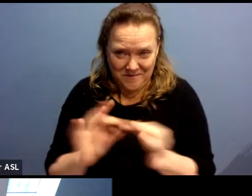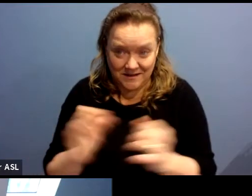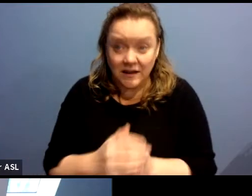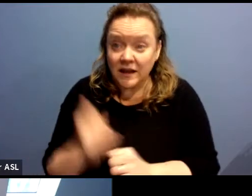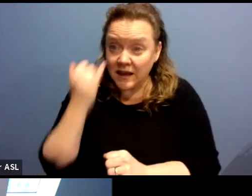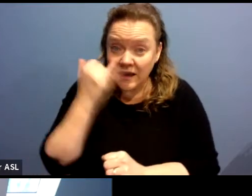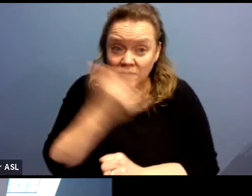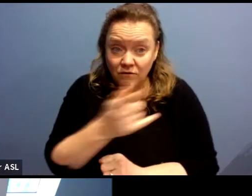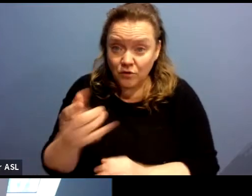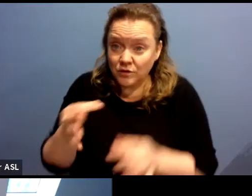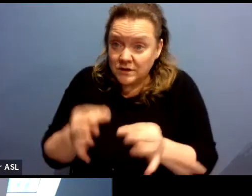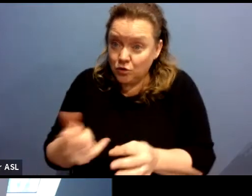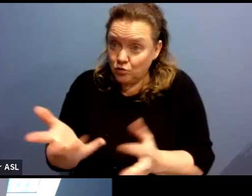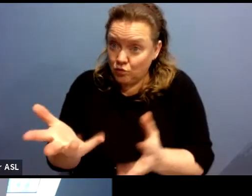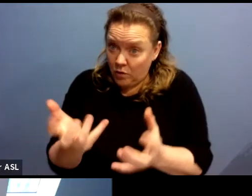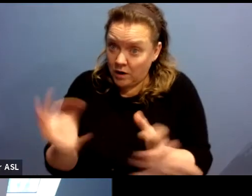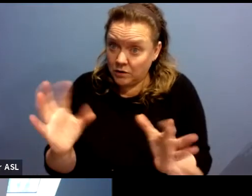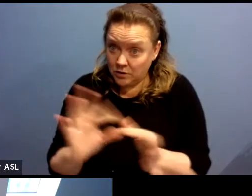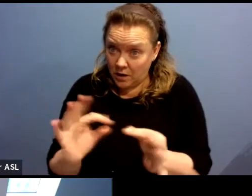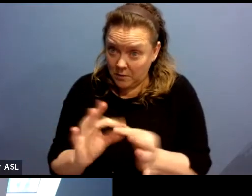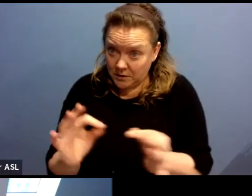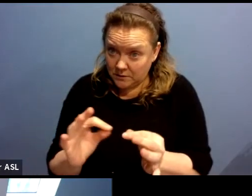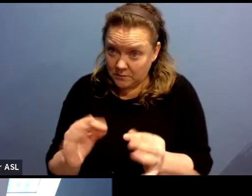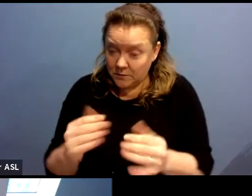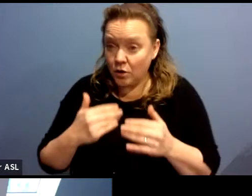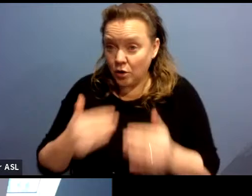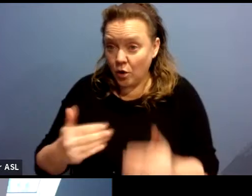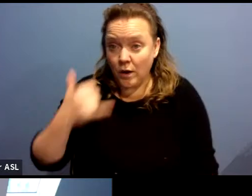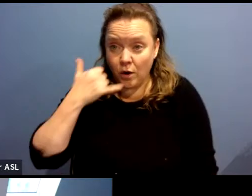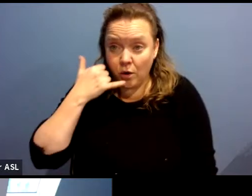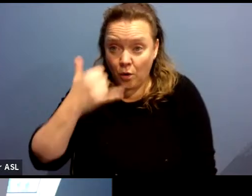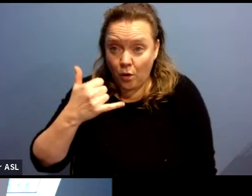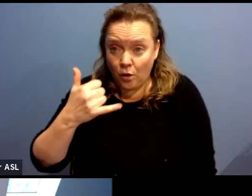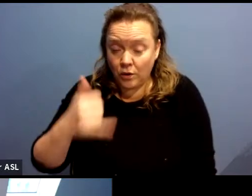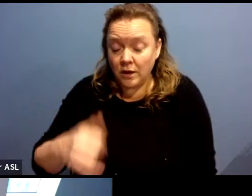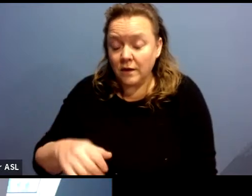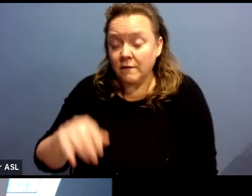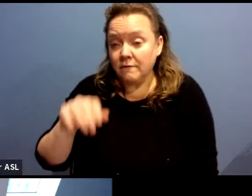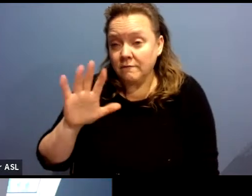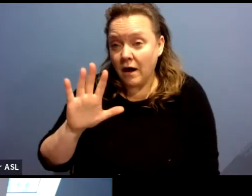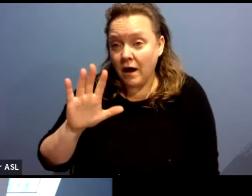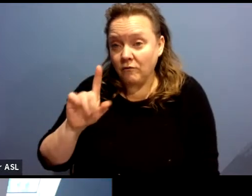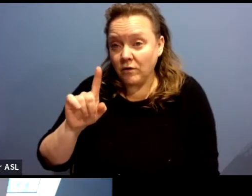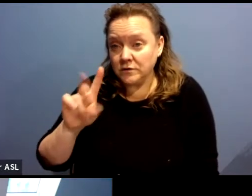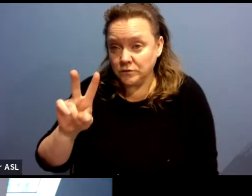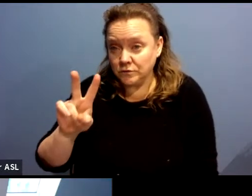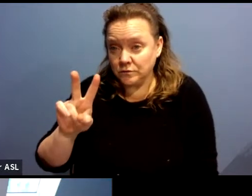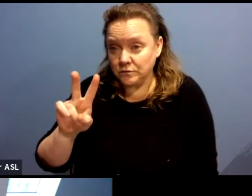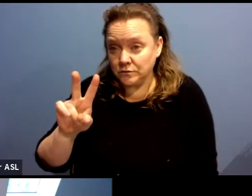provide testimony should call area code